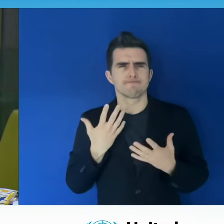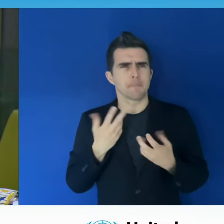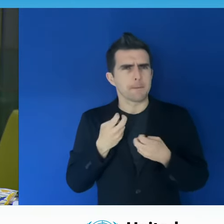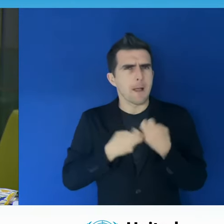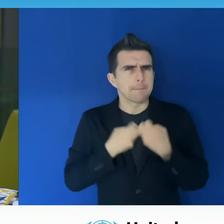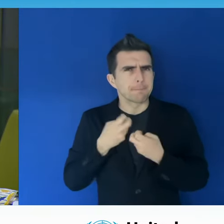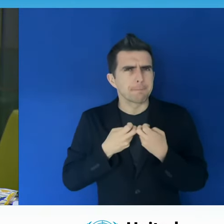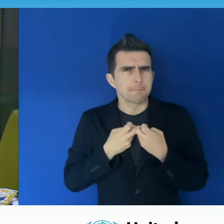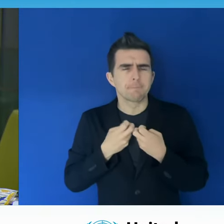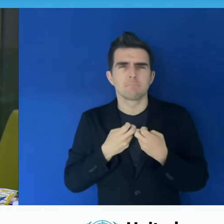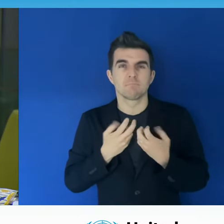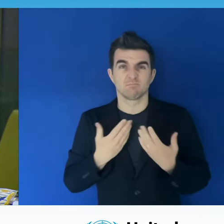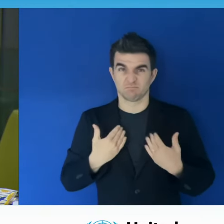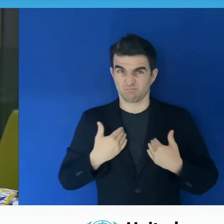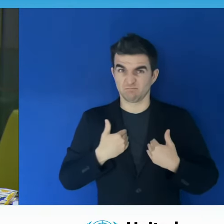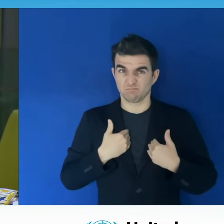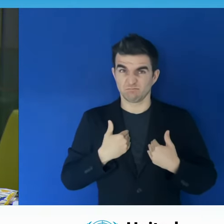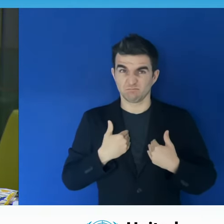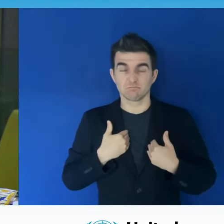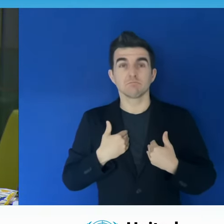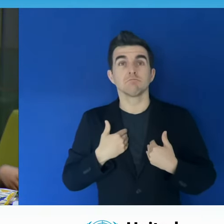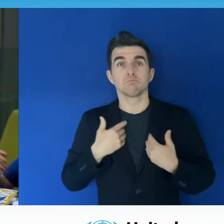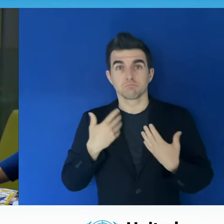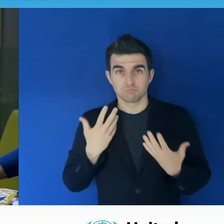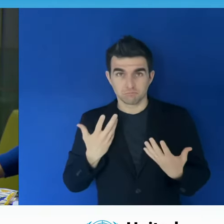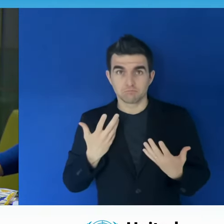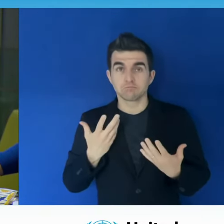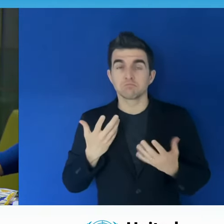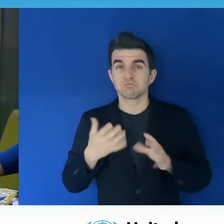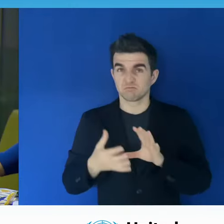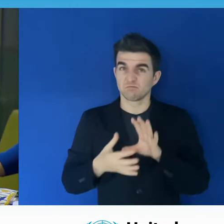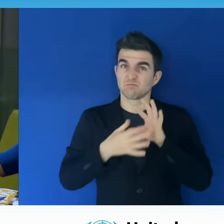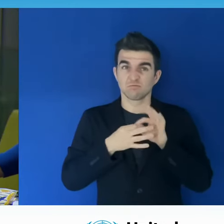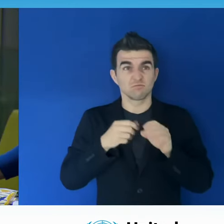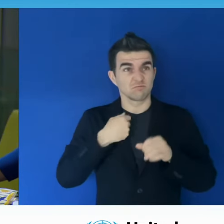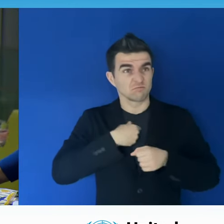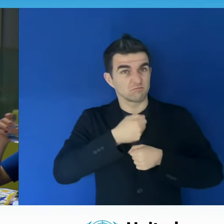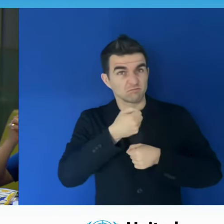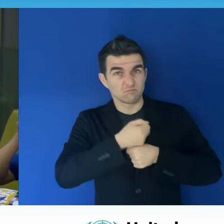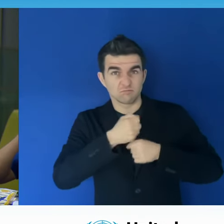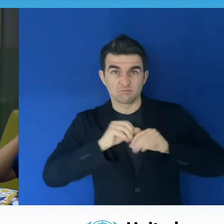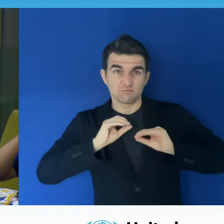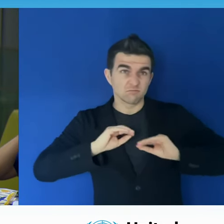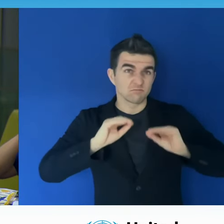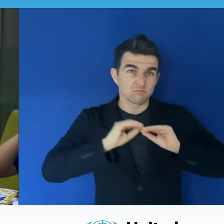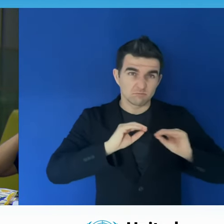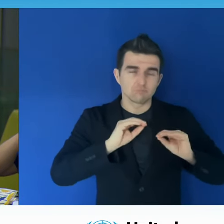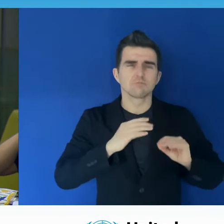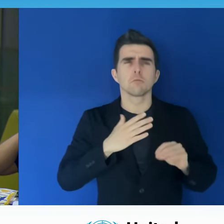it has to do with my training and my personal training as a pediatrician.